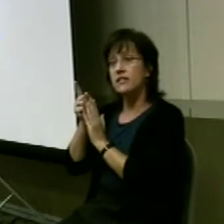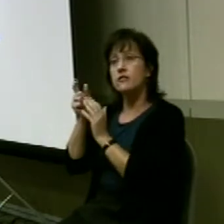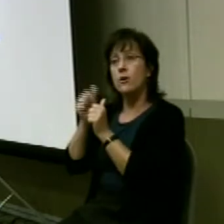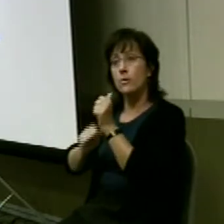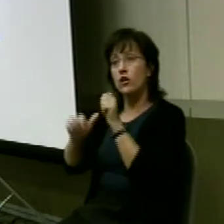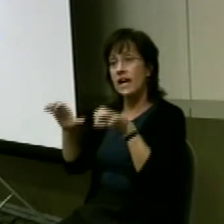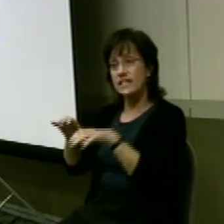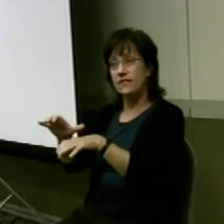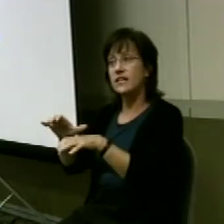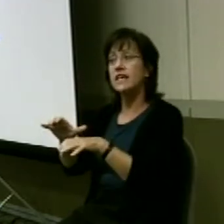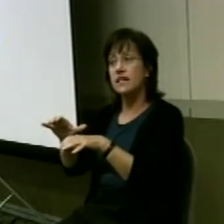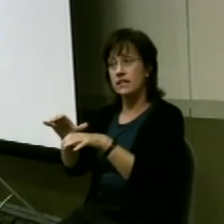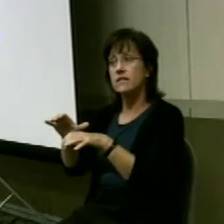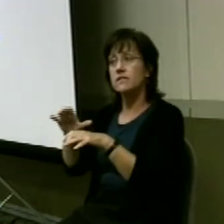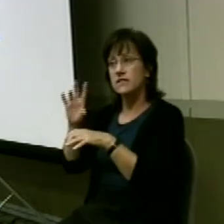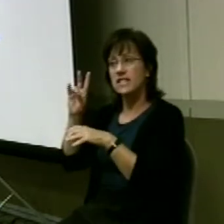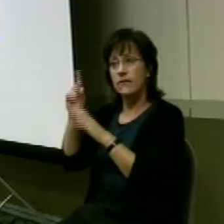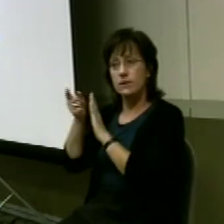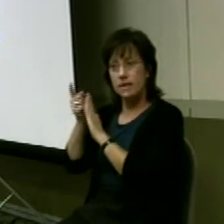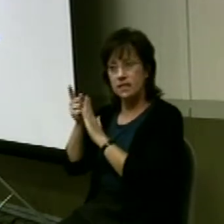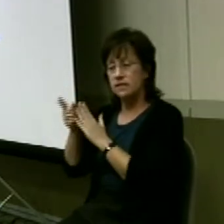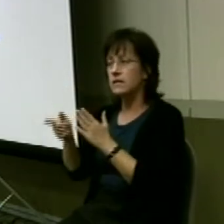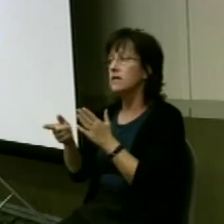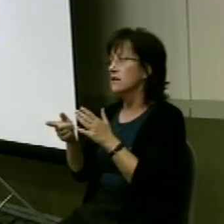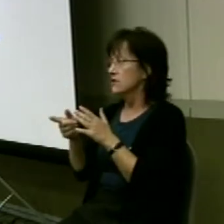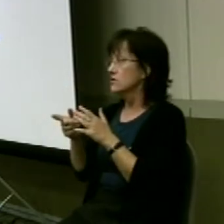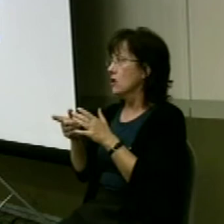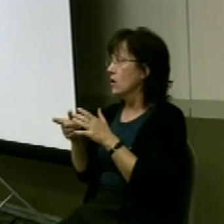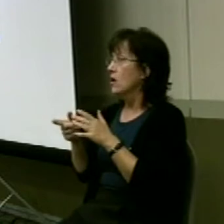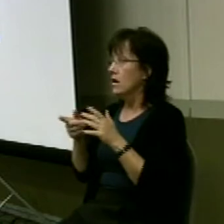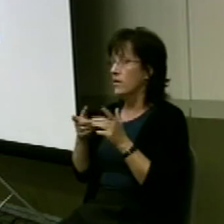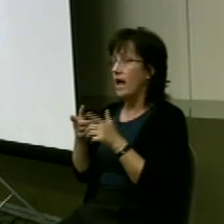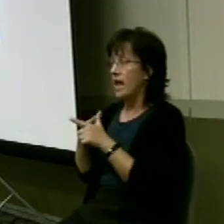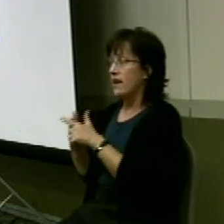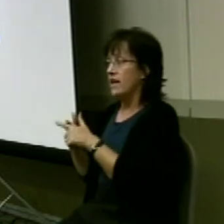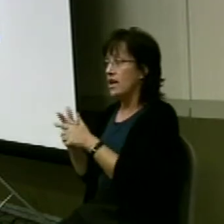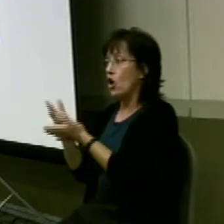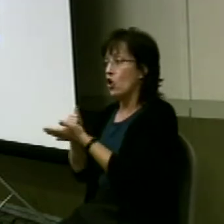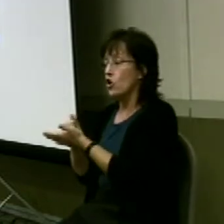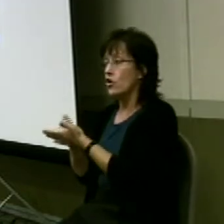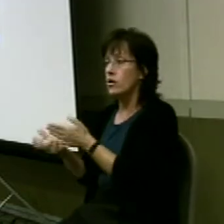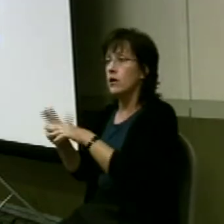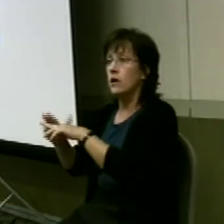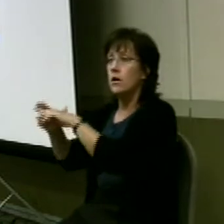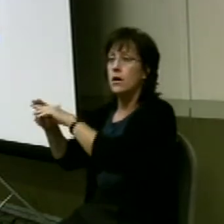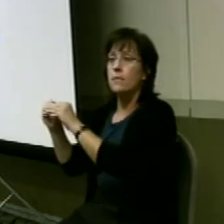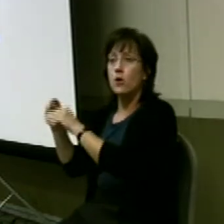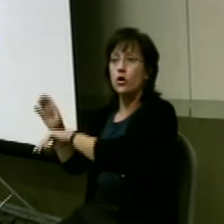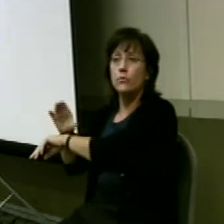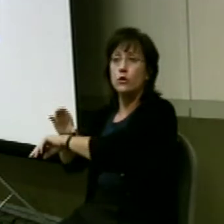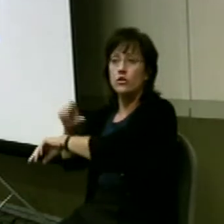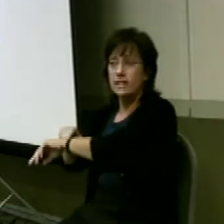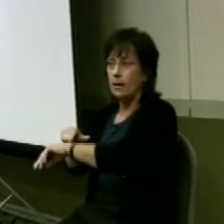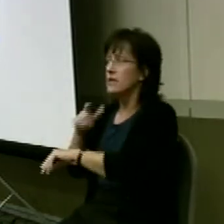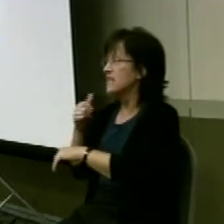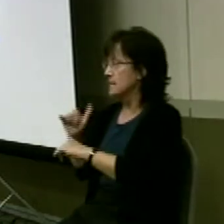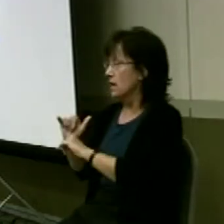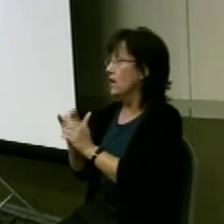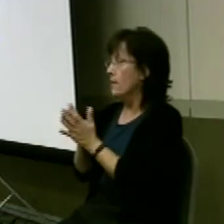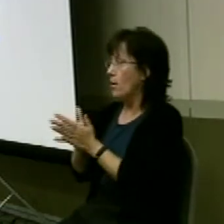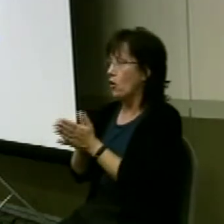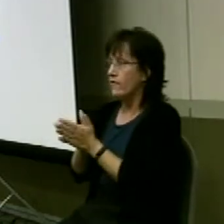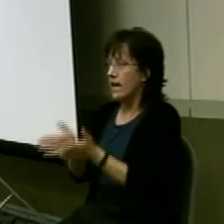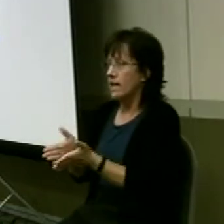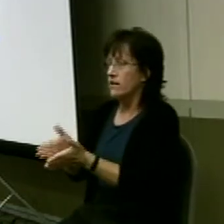minutes at a planned group activity, which we did increase, he earns 5 minutes of computer time, which was still